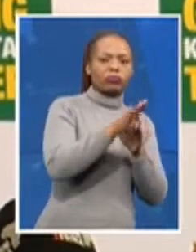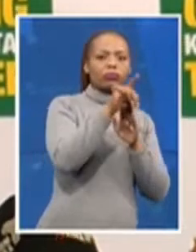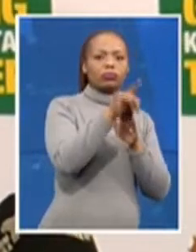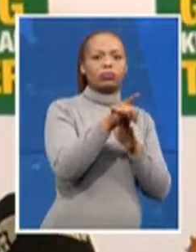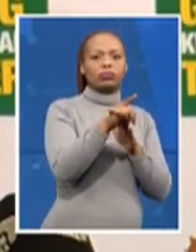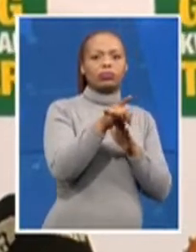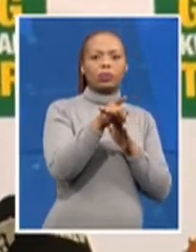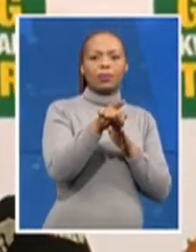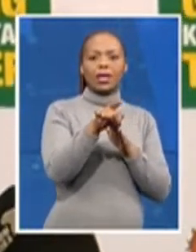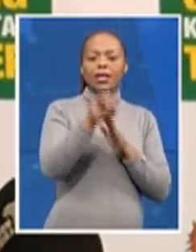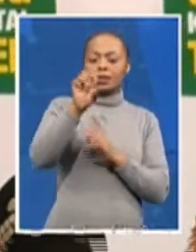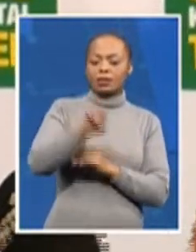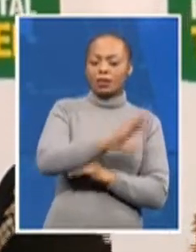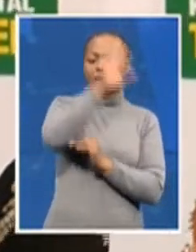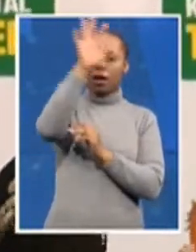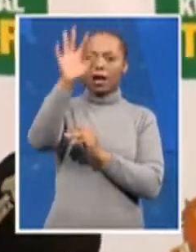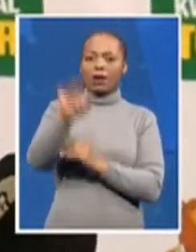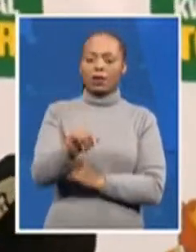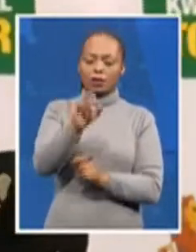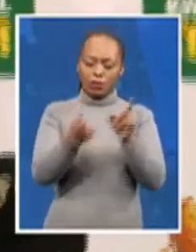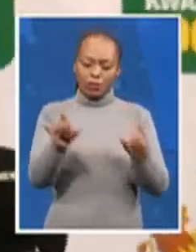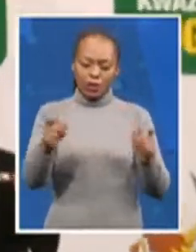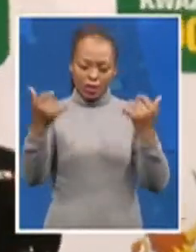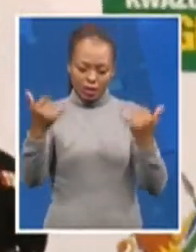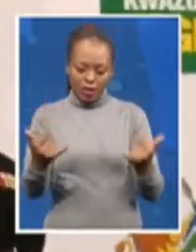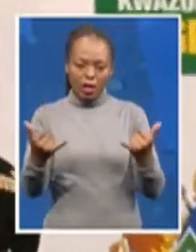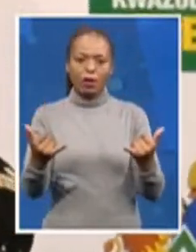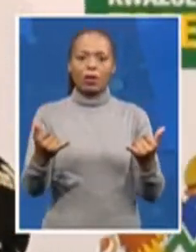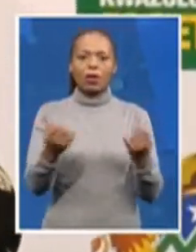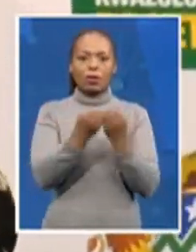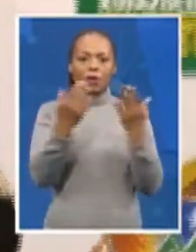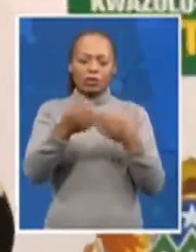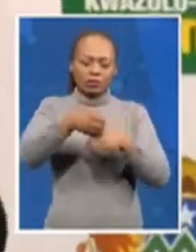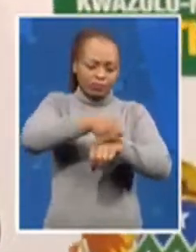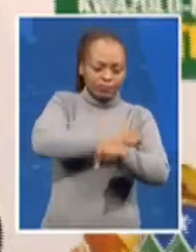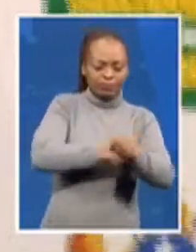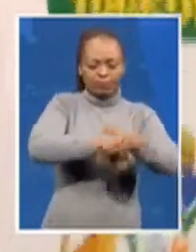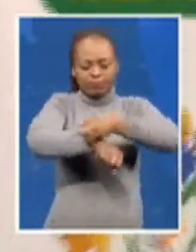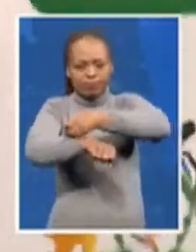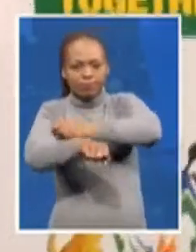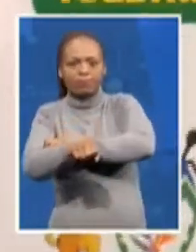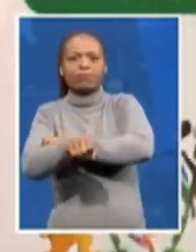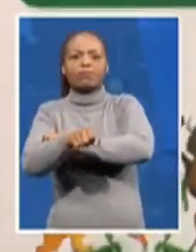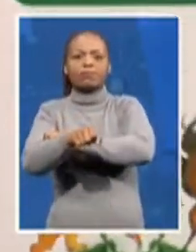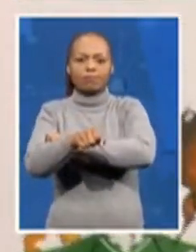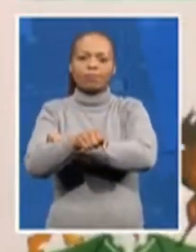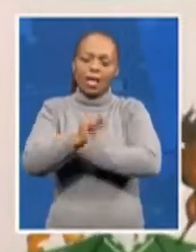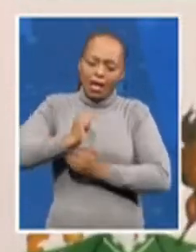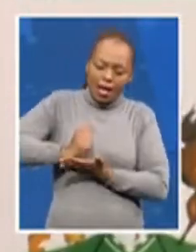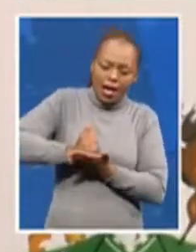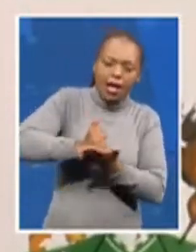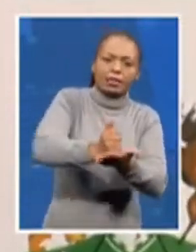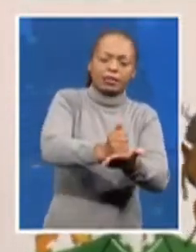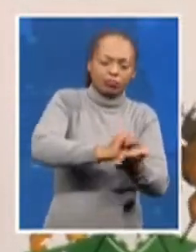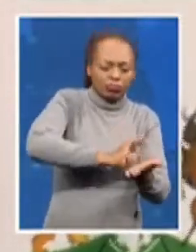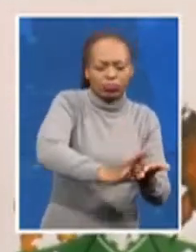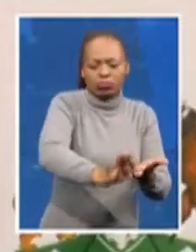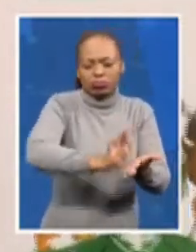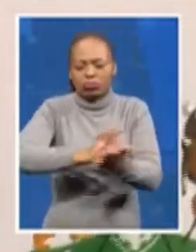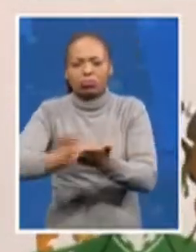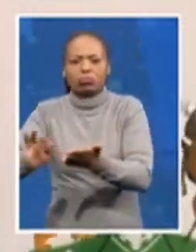have rolled up their sleeves and are assisting in the cleanup and recovery across